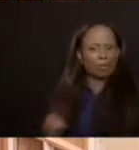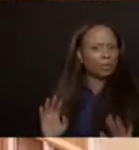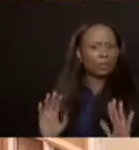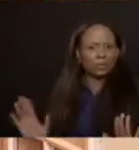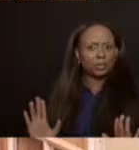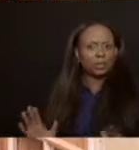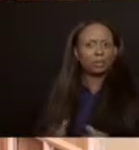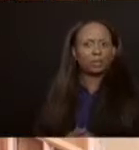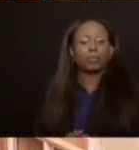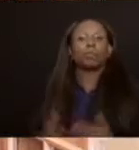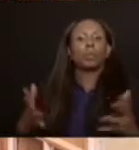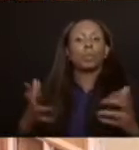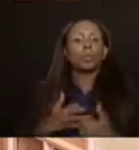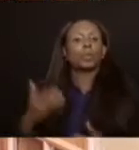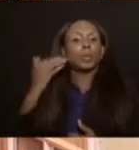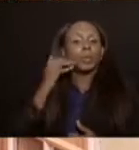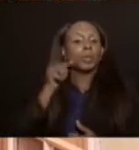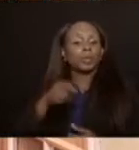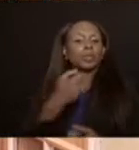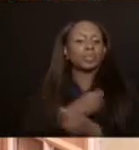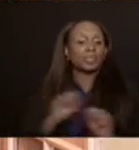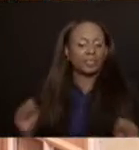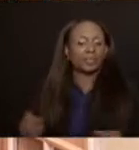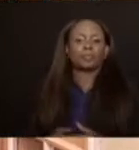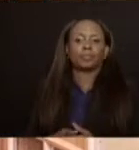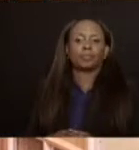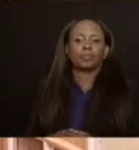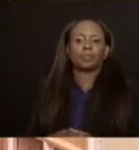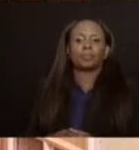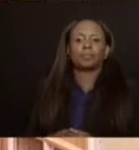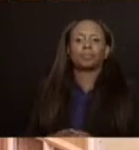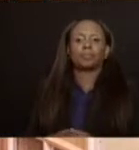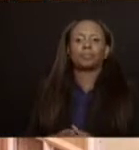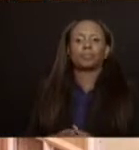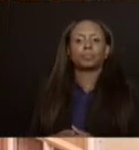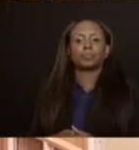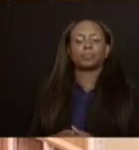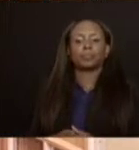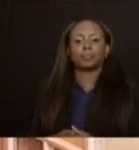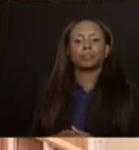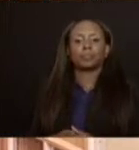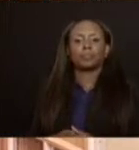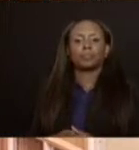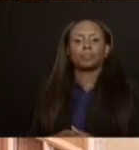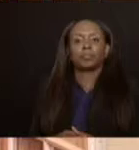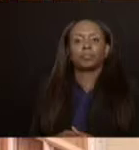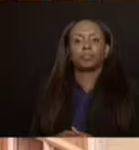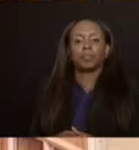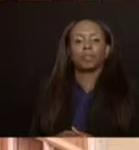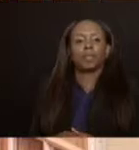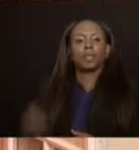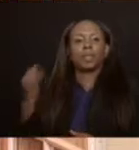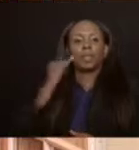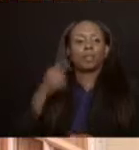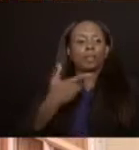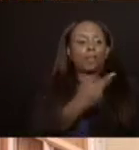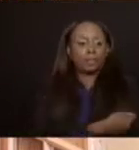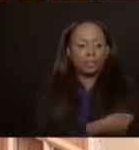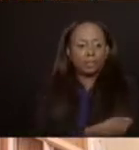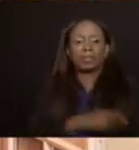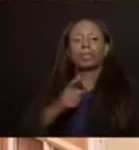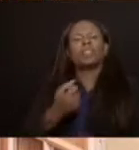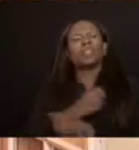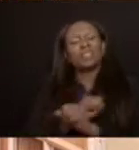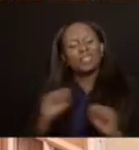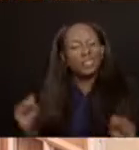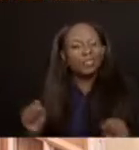is likely to be safe. Vaccinated persons tend to be safe generally, but we can't always